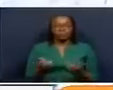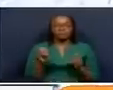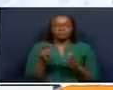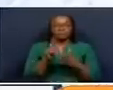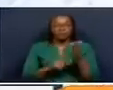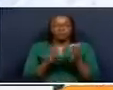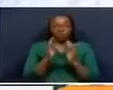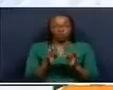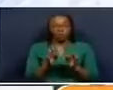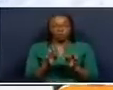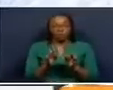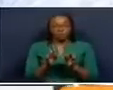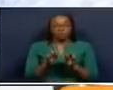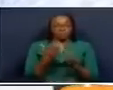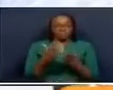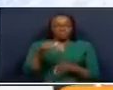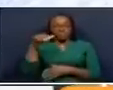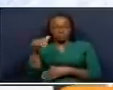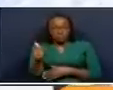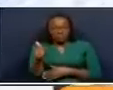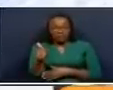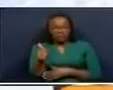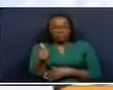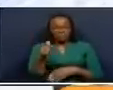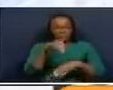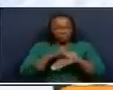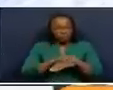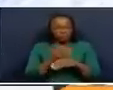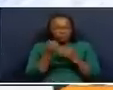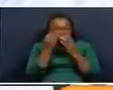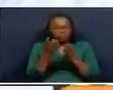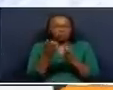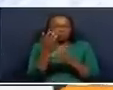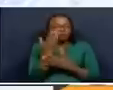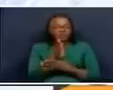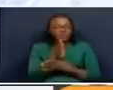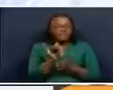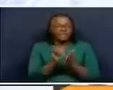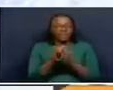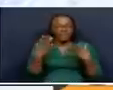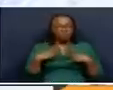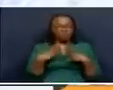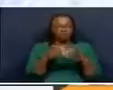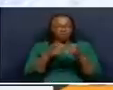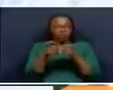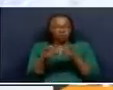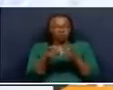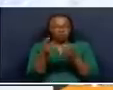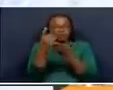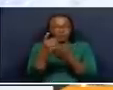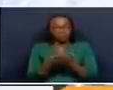was saying, the leakage factor, maybe they got some leakage that the people moderating these